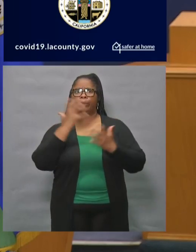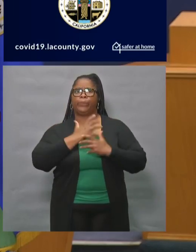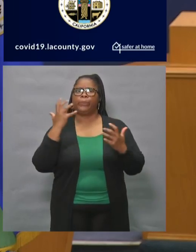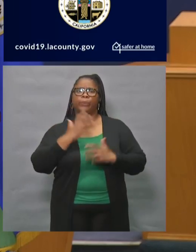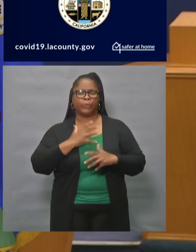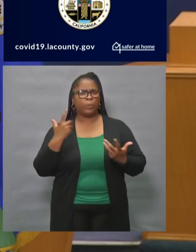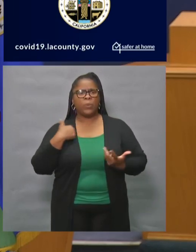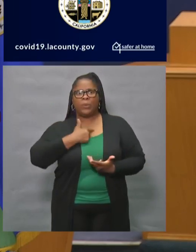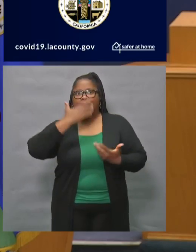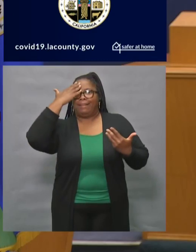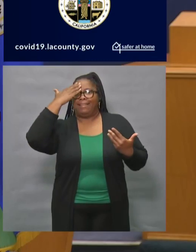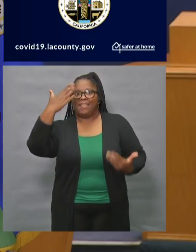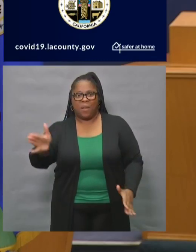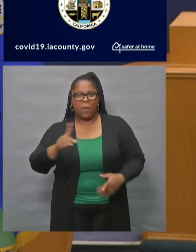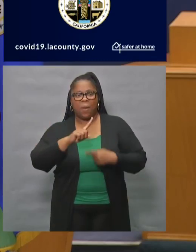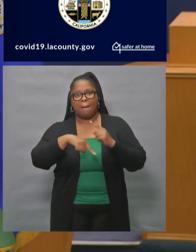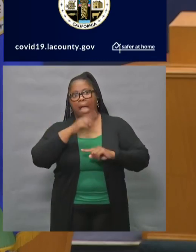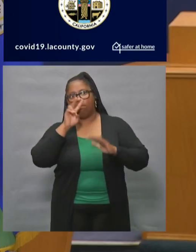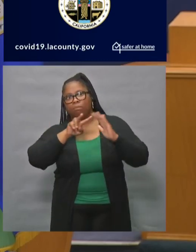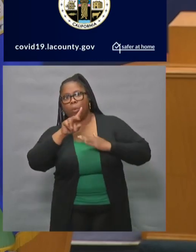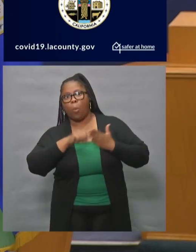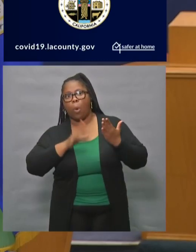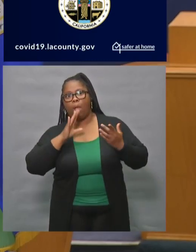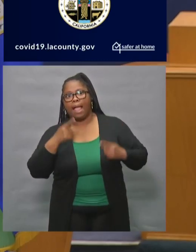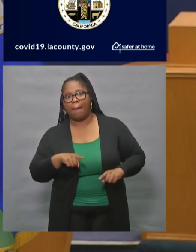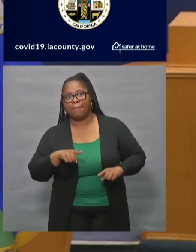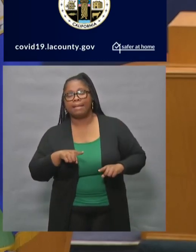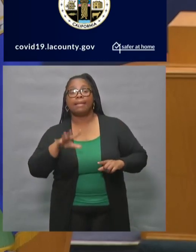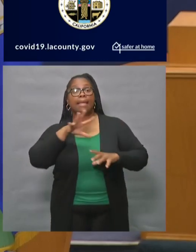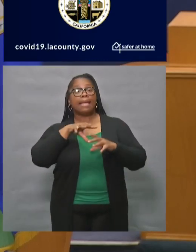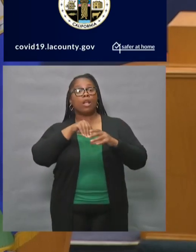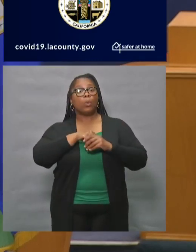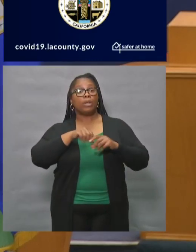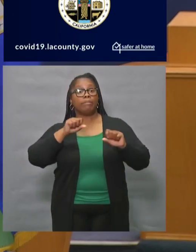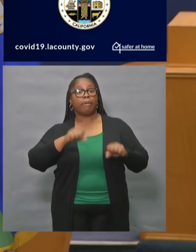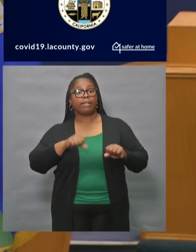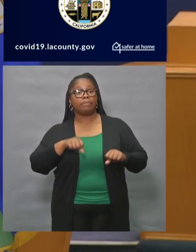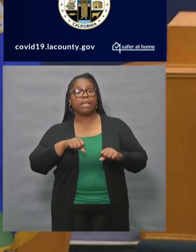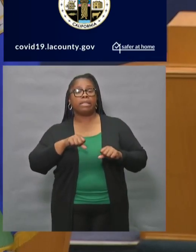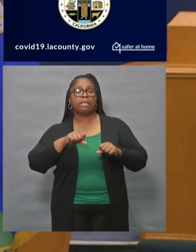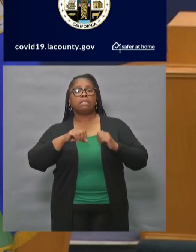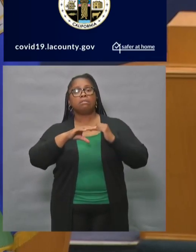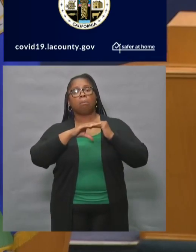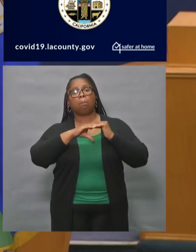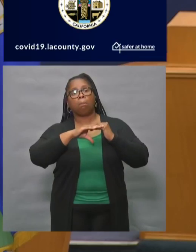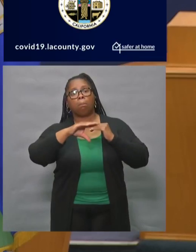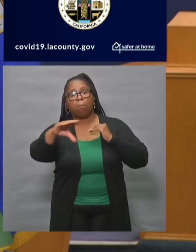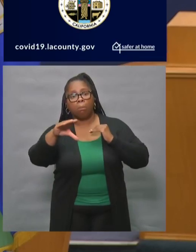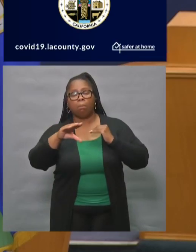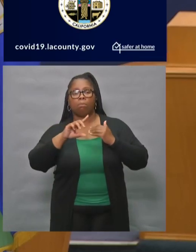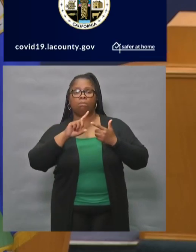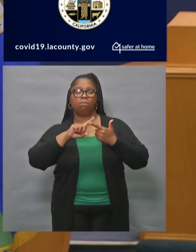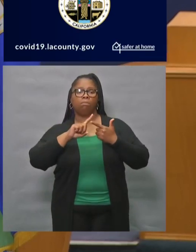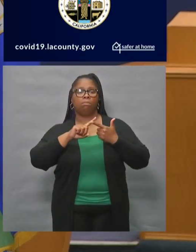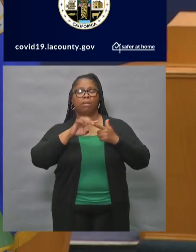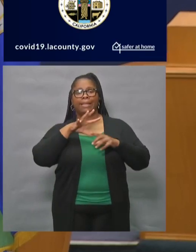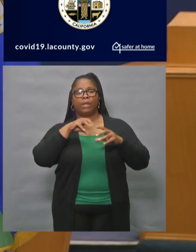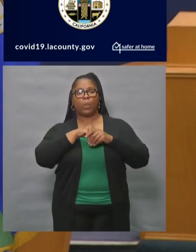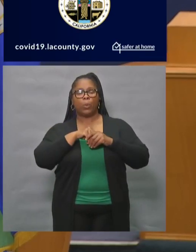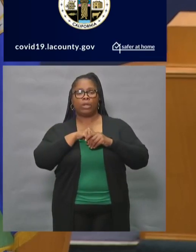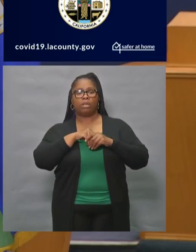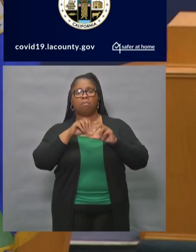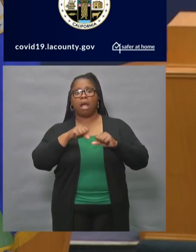County. It included the possibilities that the number of cases would be relatively flat. It included the possibilities that